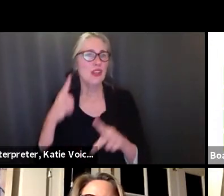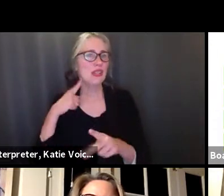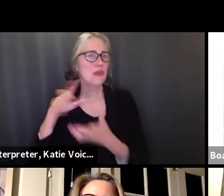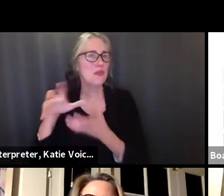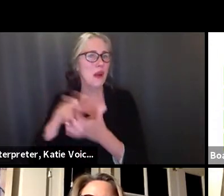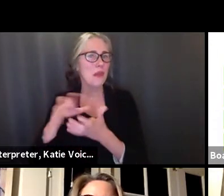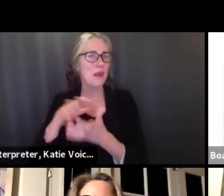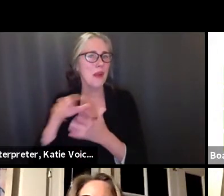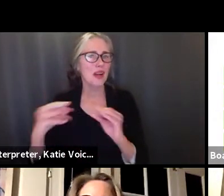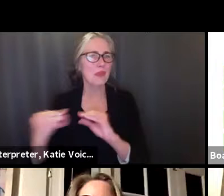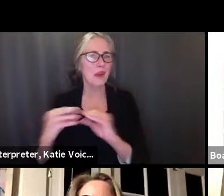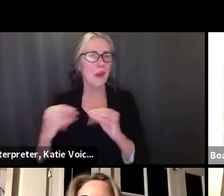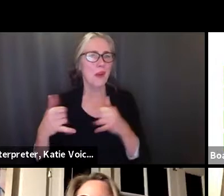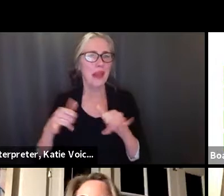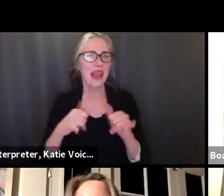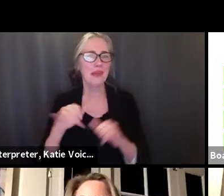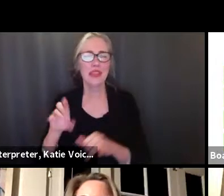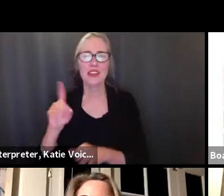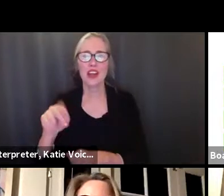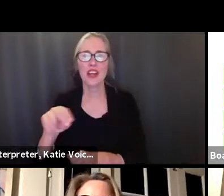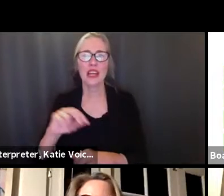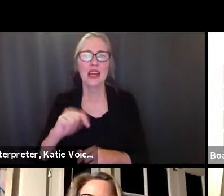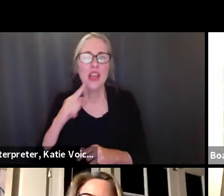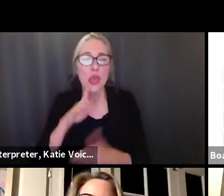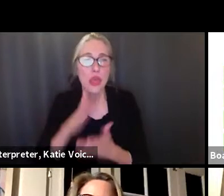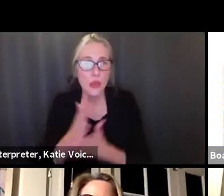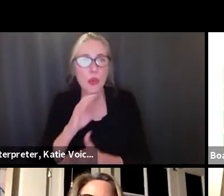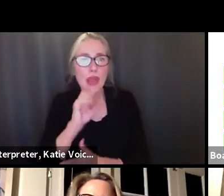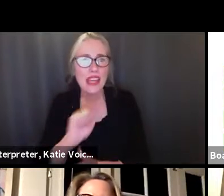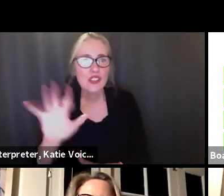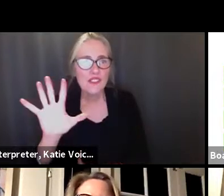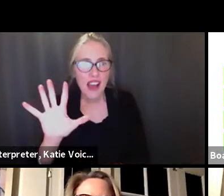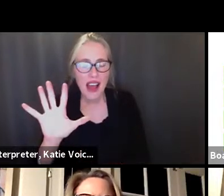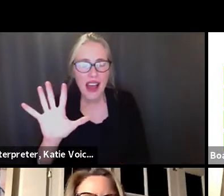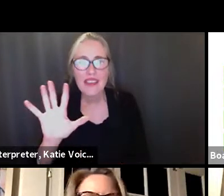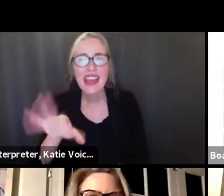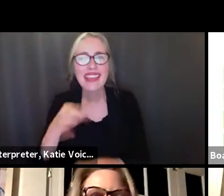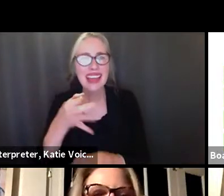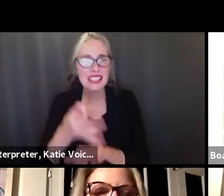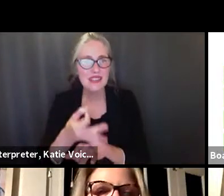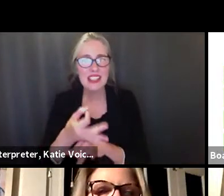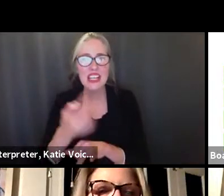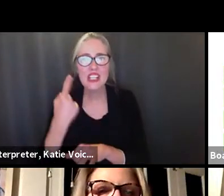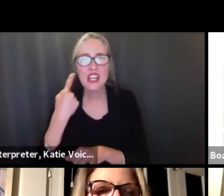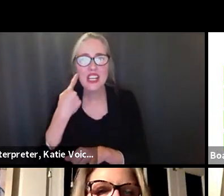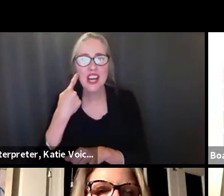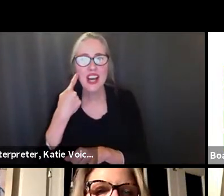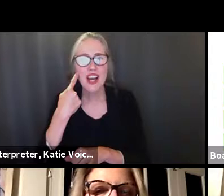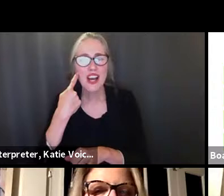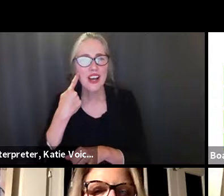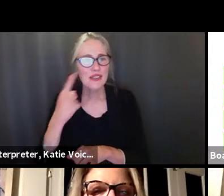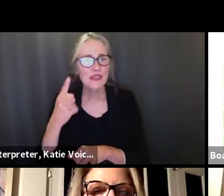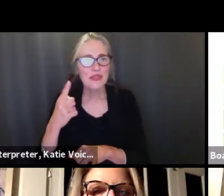child is given from birth through age 5 lays the foundation for pre-reading and pre-math